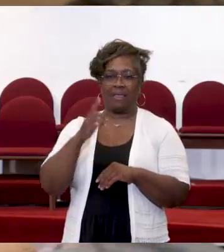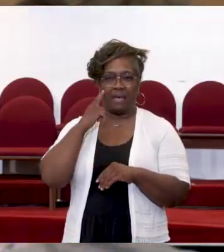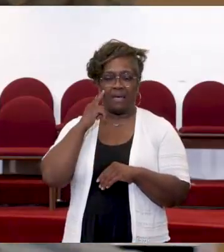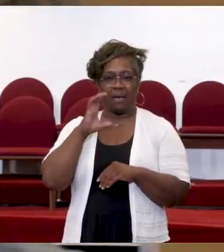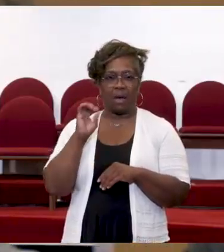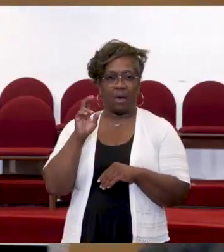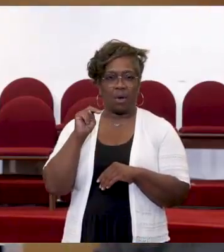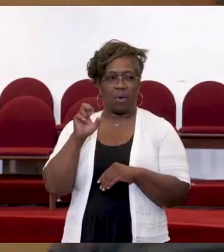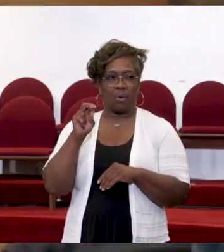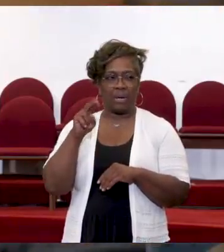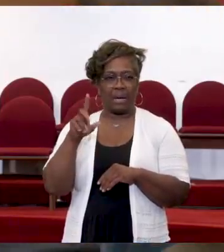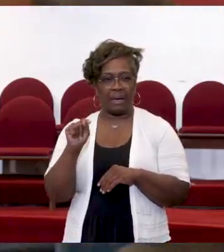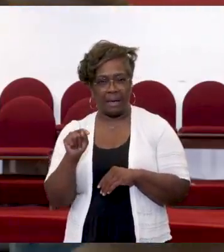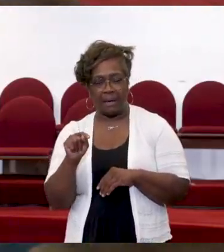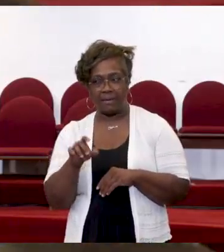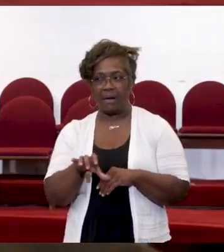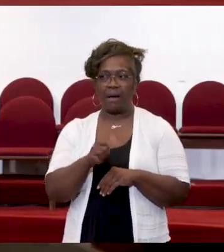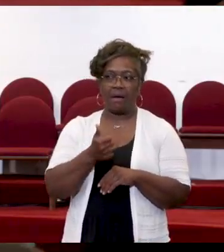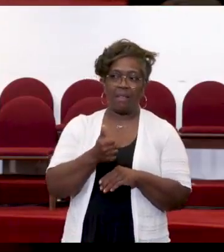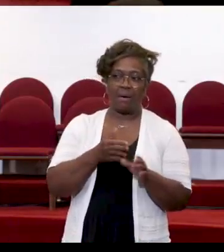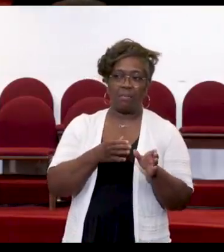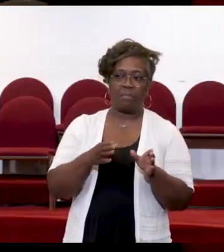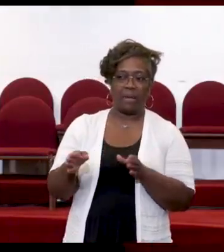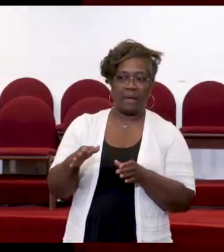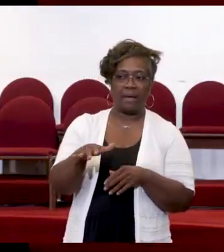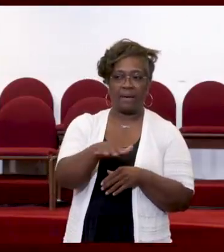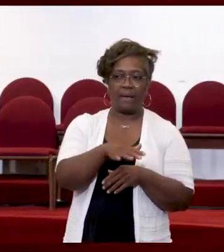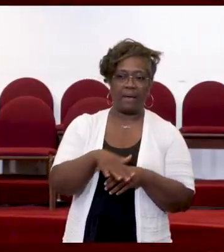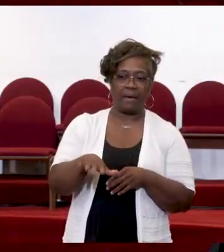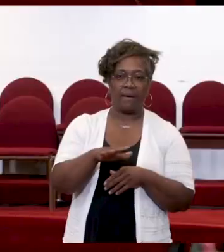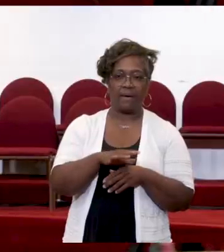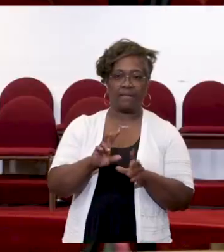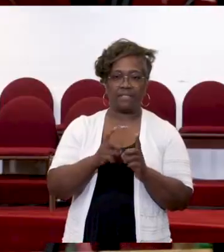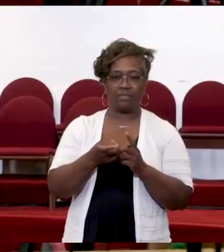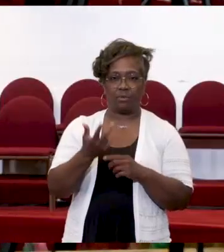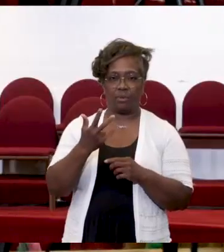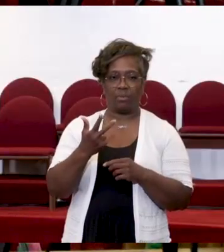running the planning areas in District 3?